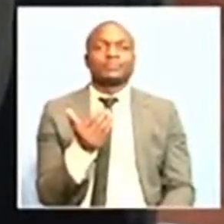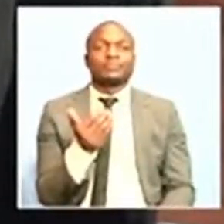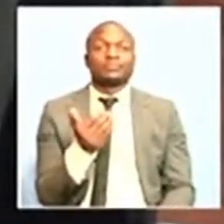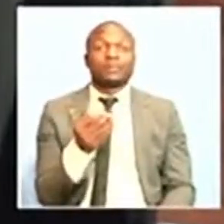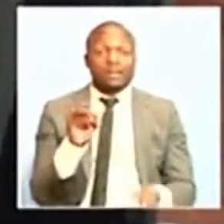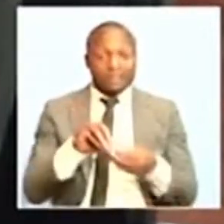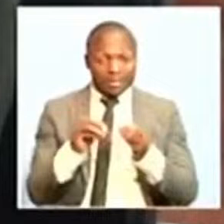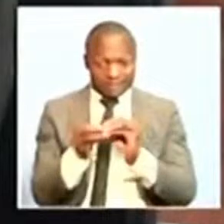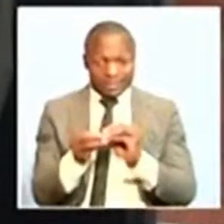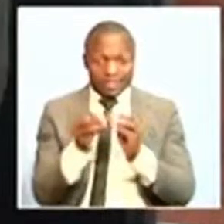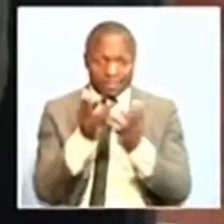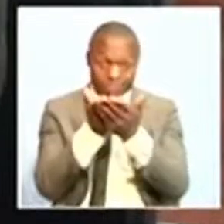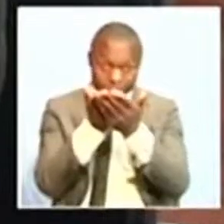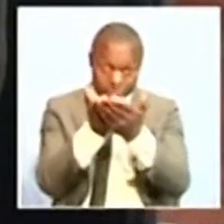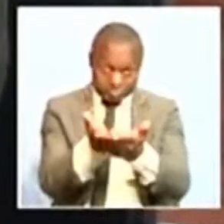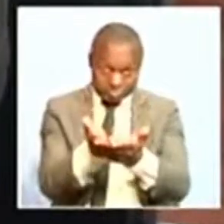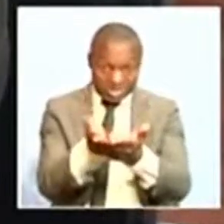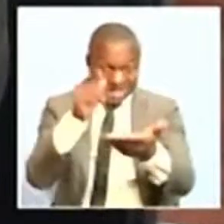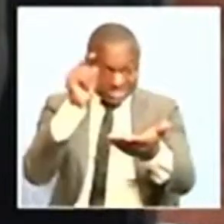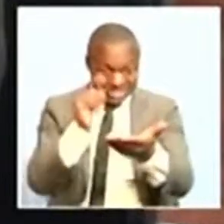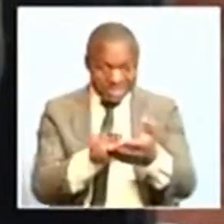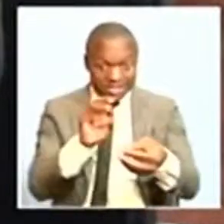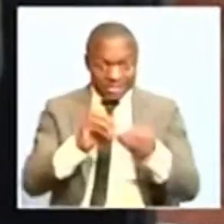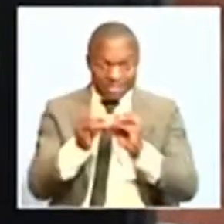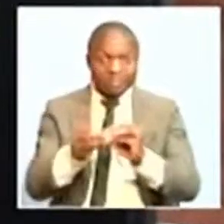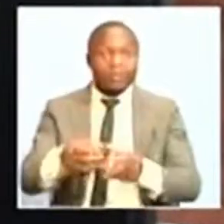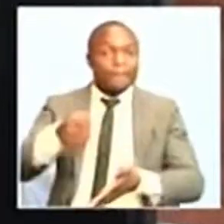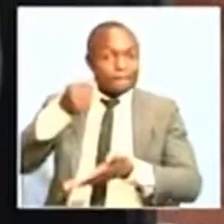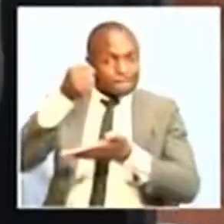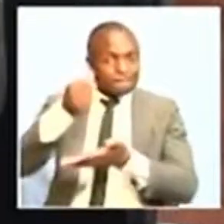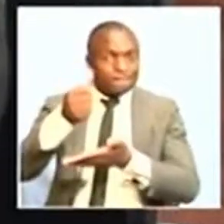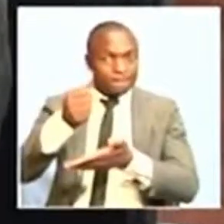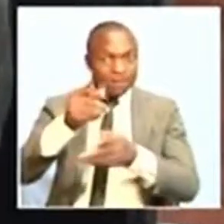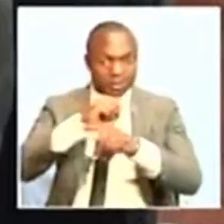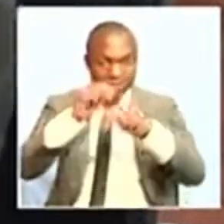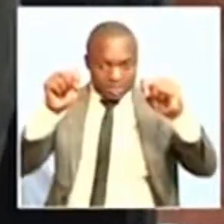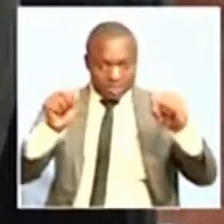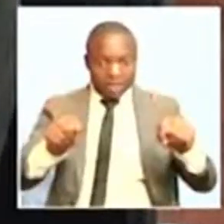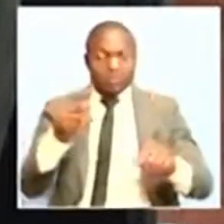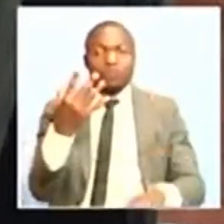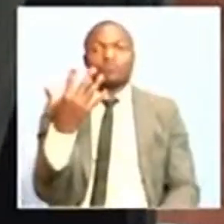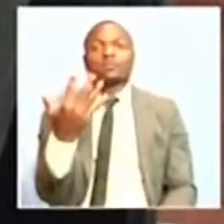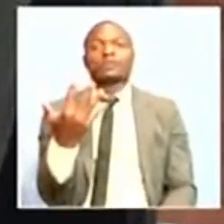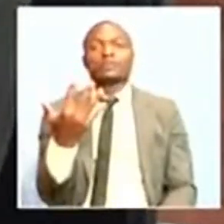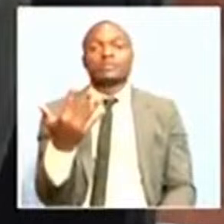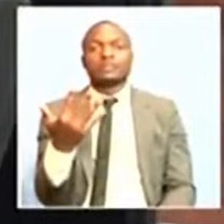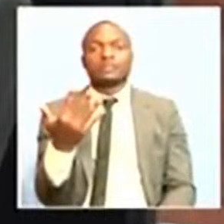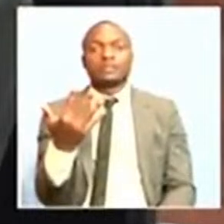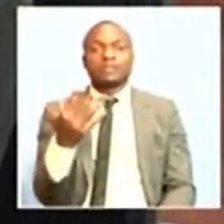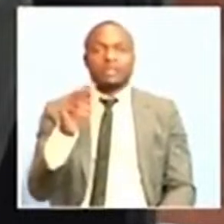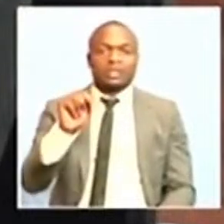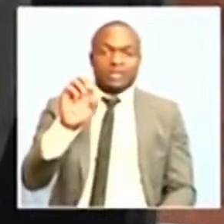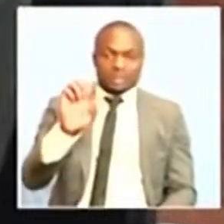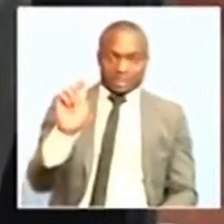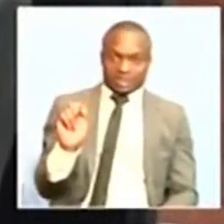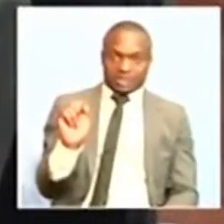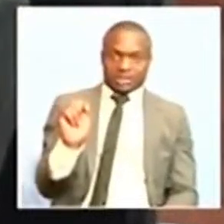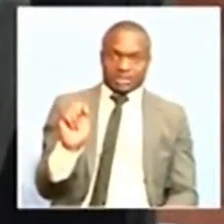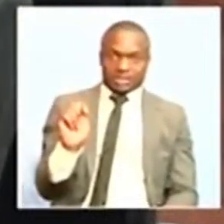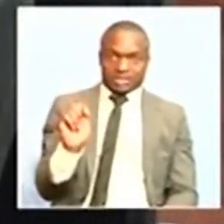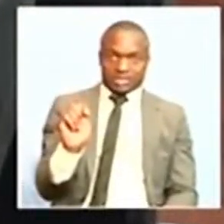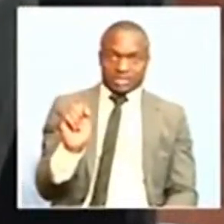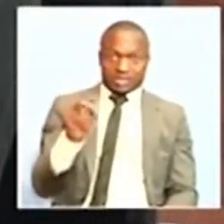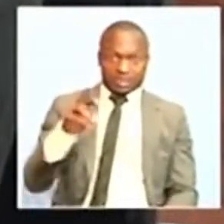The figures we have presented, and these are figures from the budget on table 5, are net of the